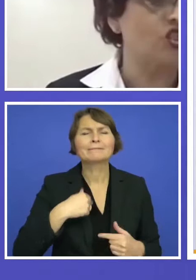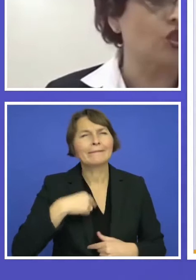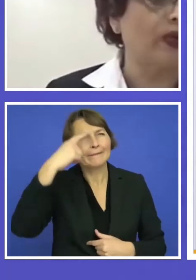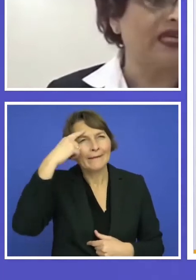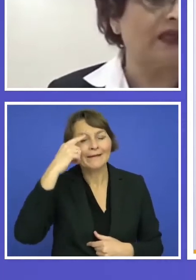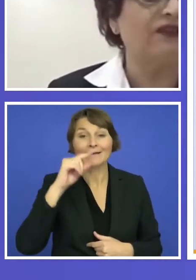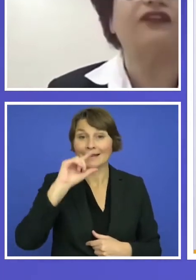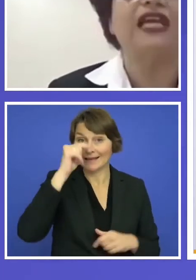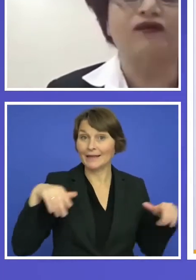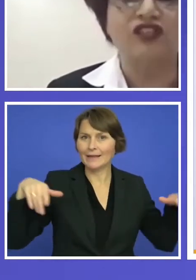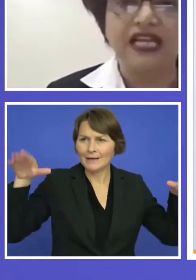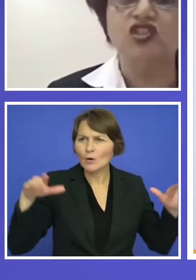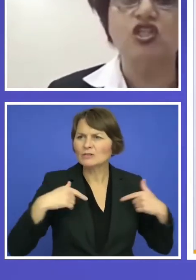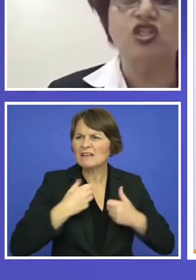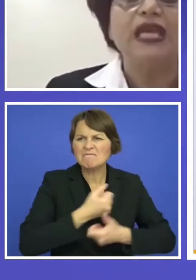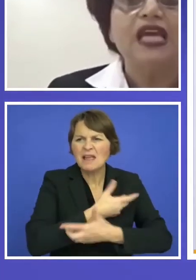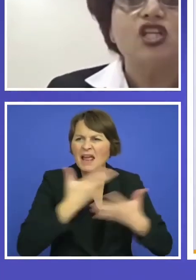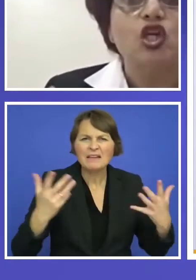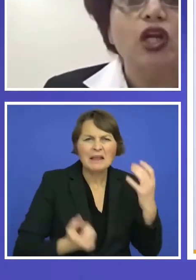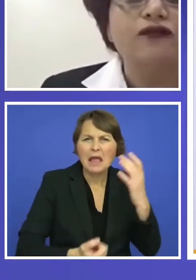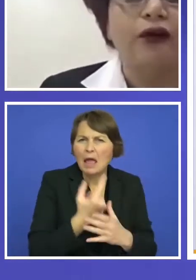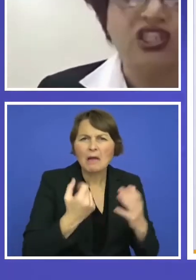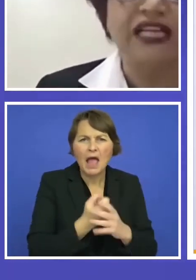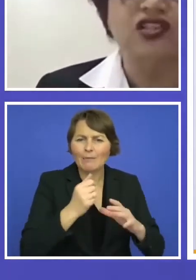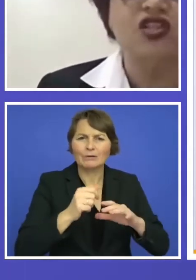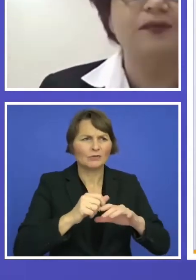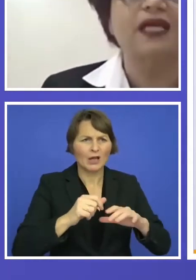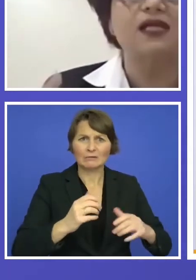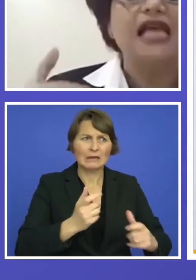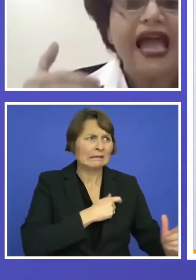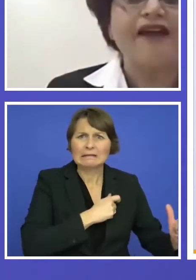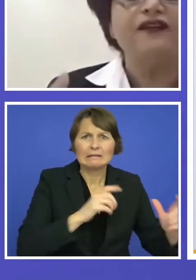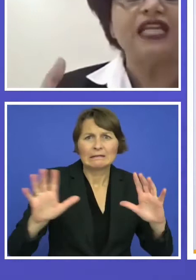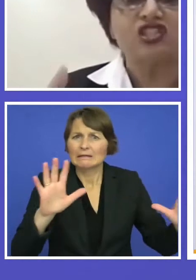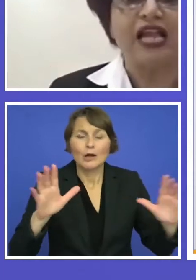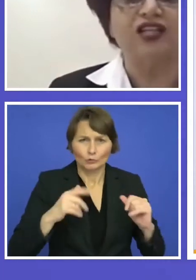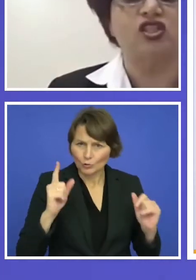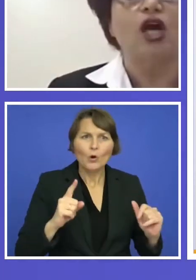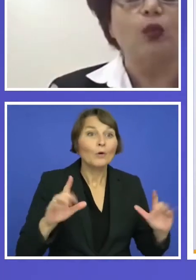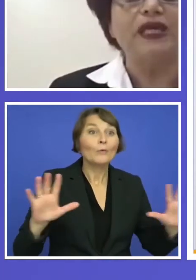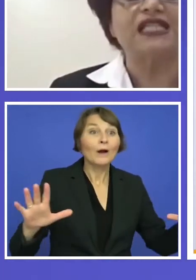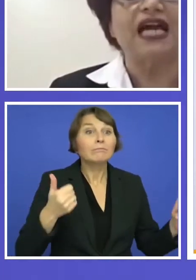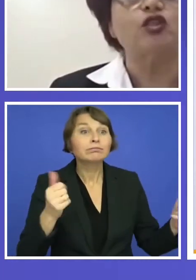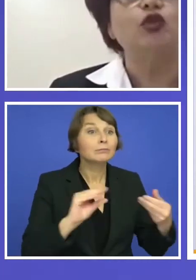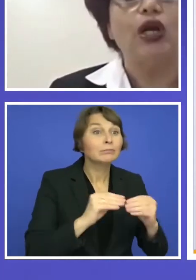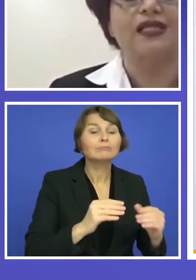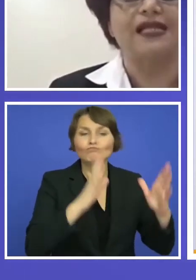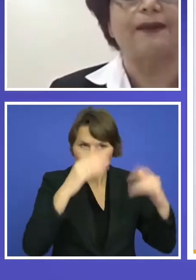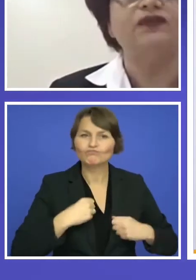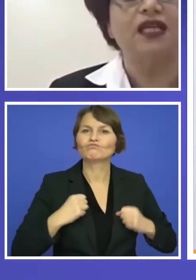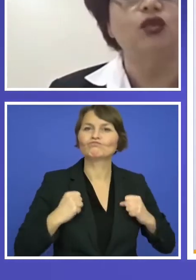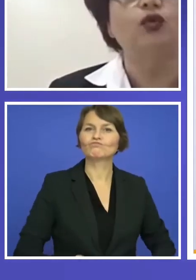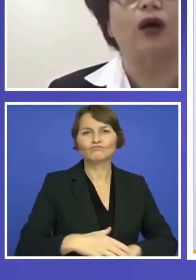like this. So we're not afraid of challenges. We search for challenges because every challenge we try to